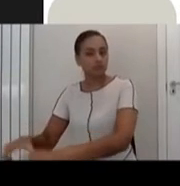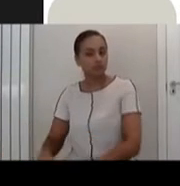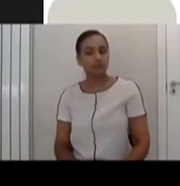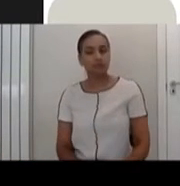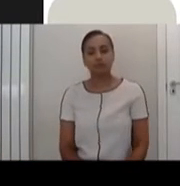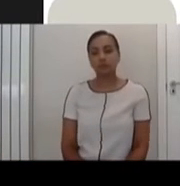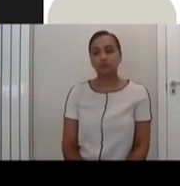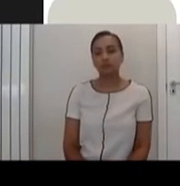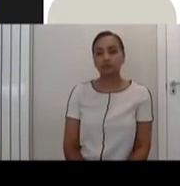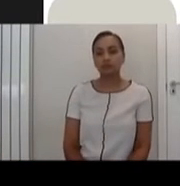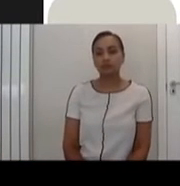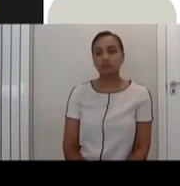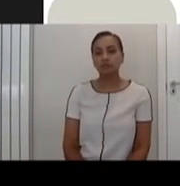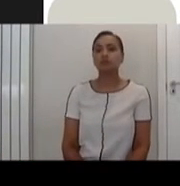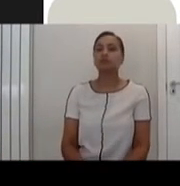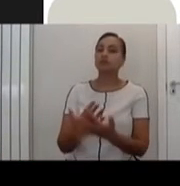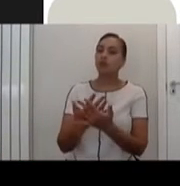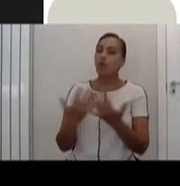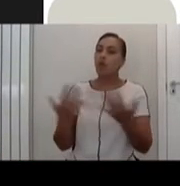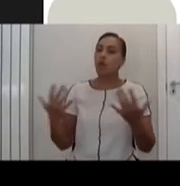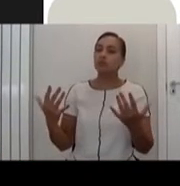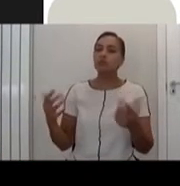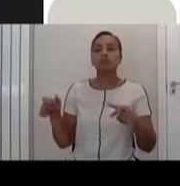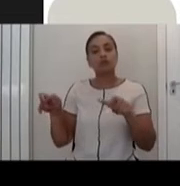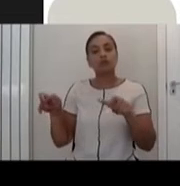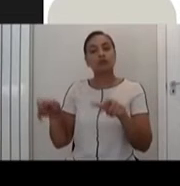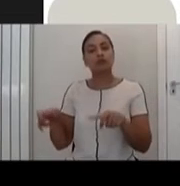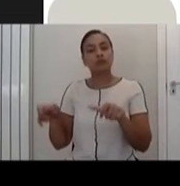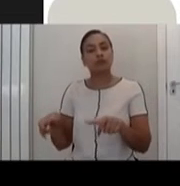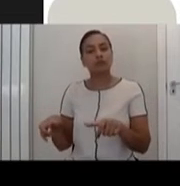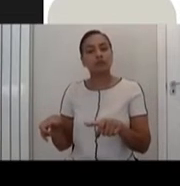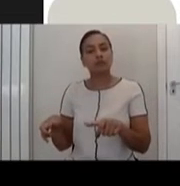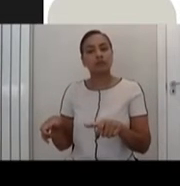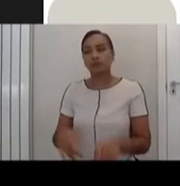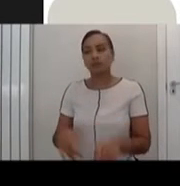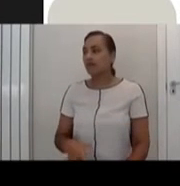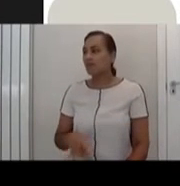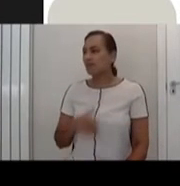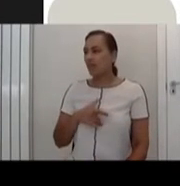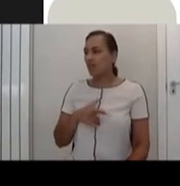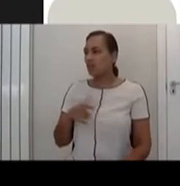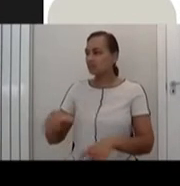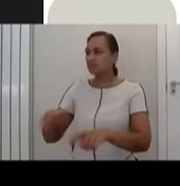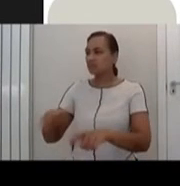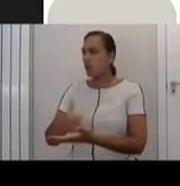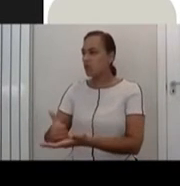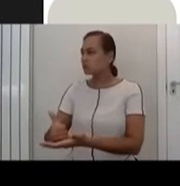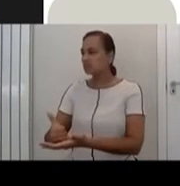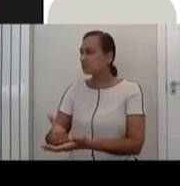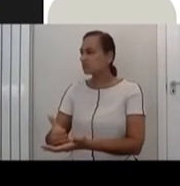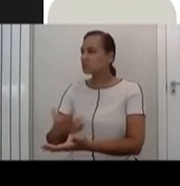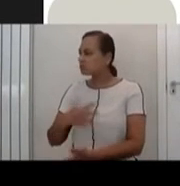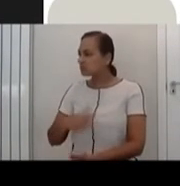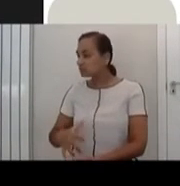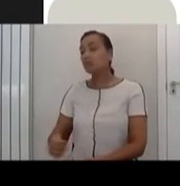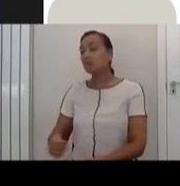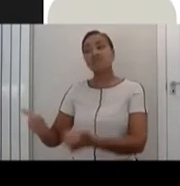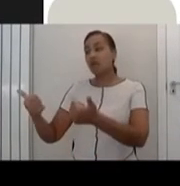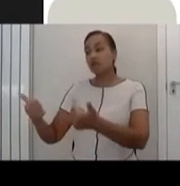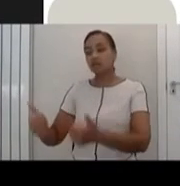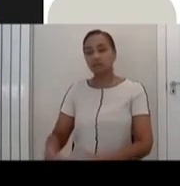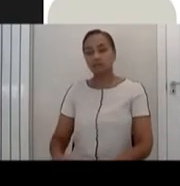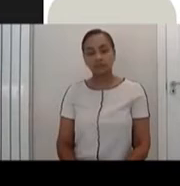And of course, you know, many people will not feel that they need ongoing support as well.